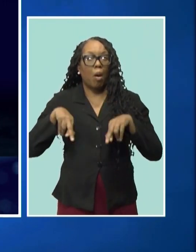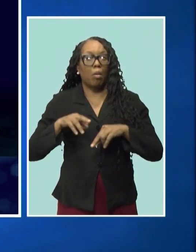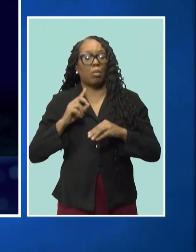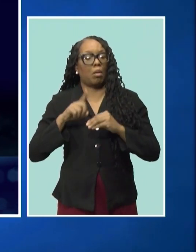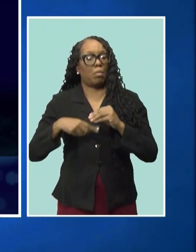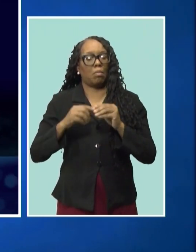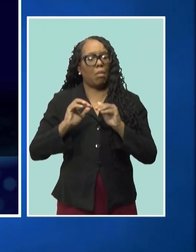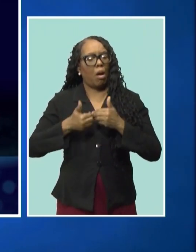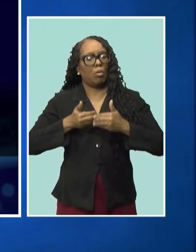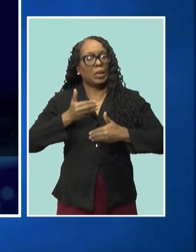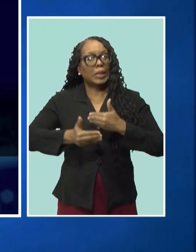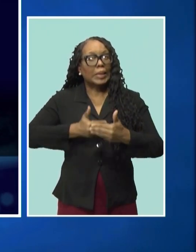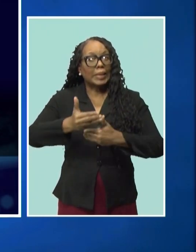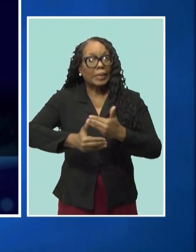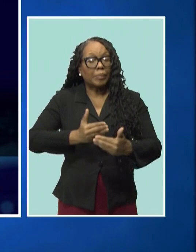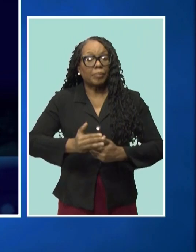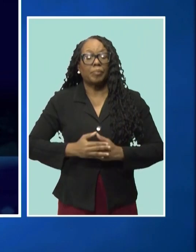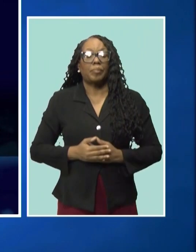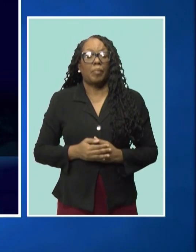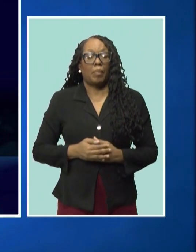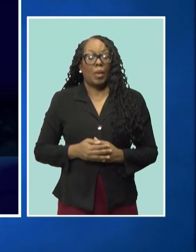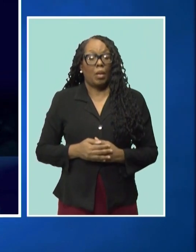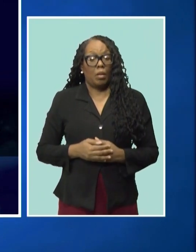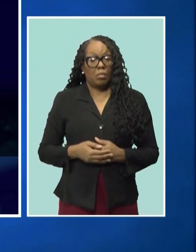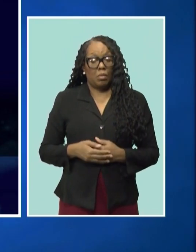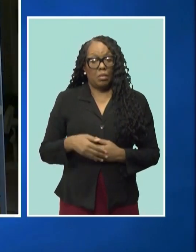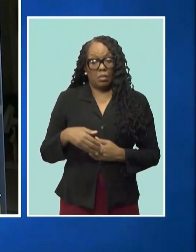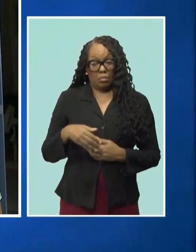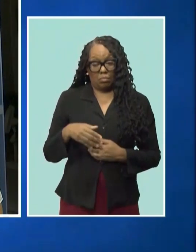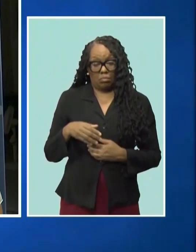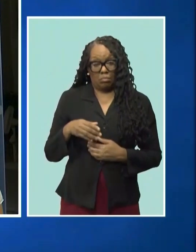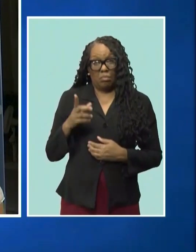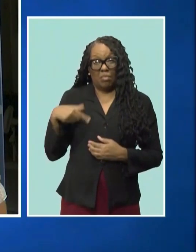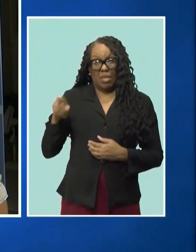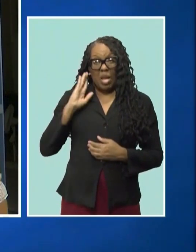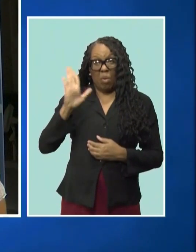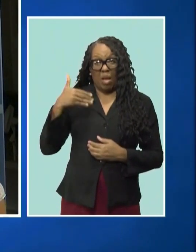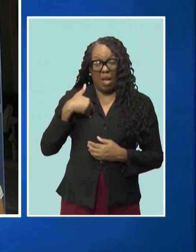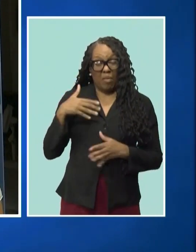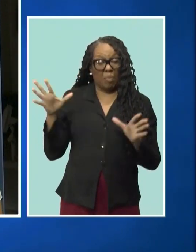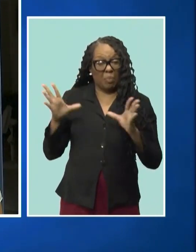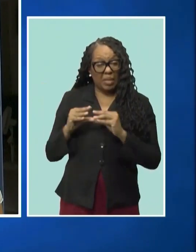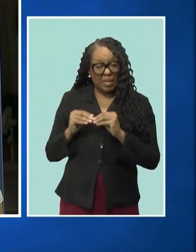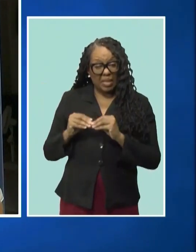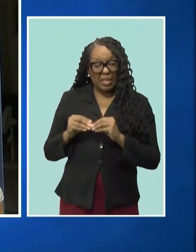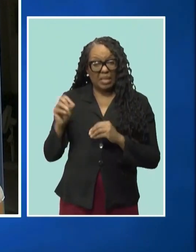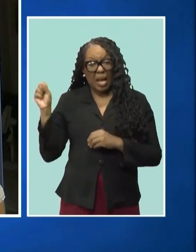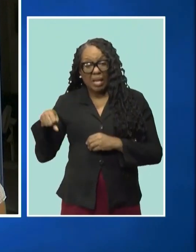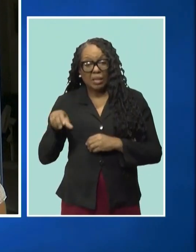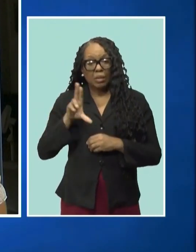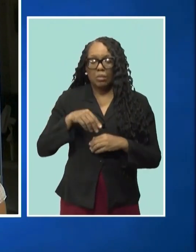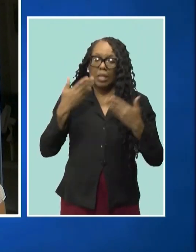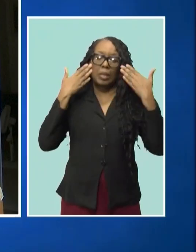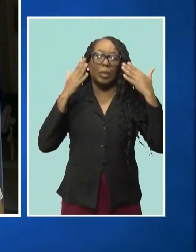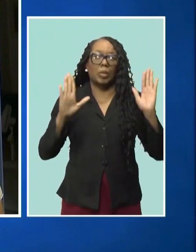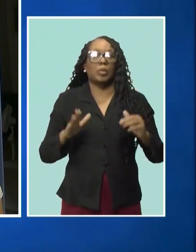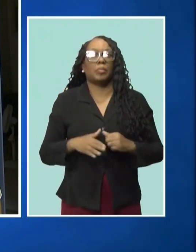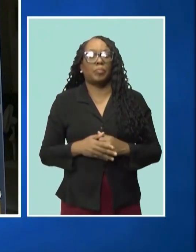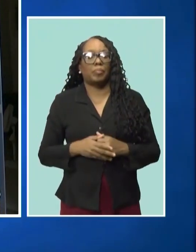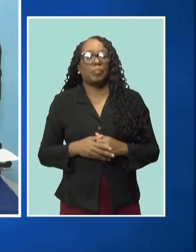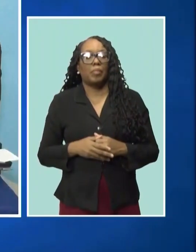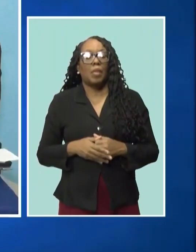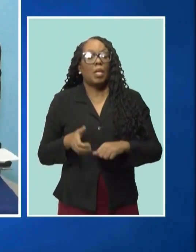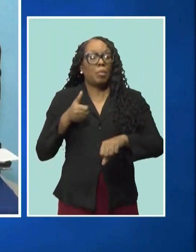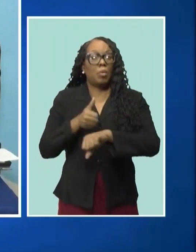forward, whether they are going to have a meeting or not. The two-page document accuses DLP General Secretary Steve